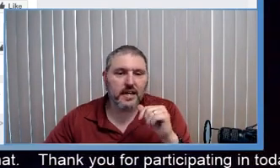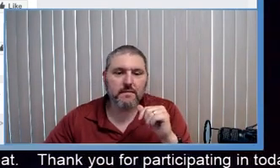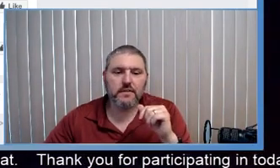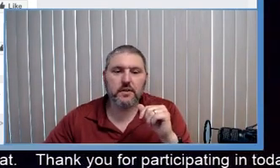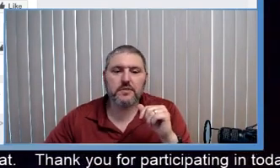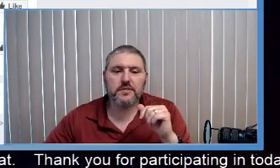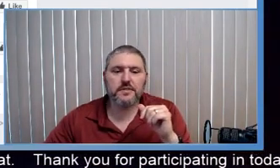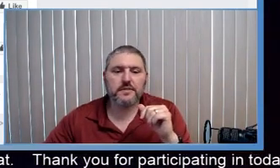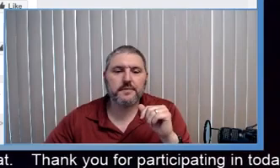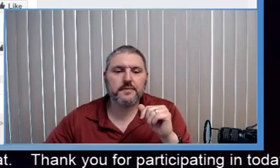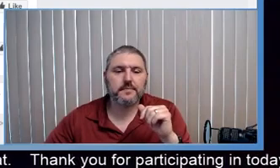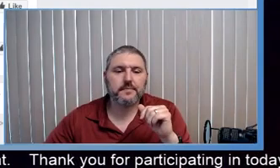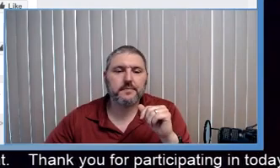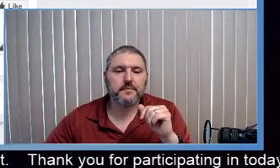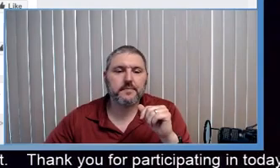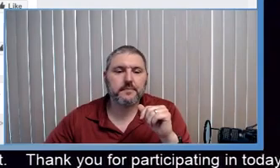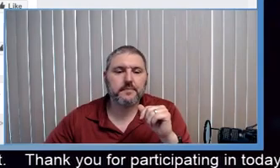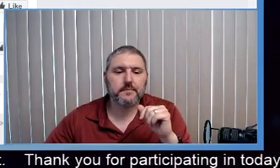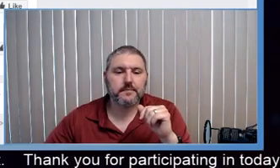Cub Foods.